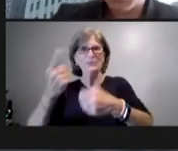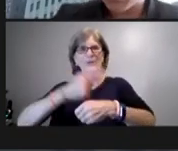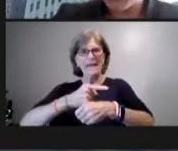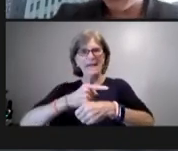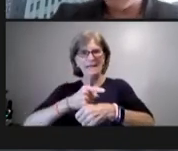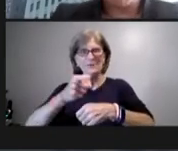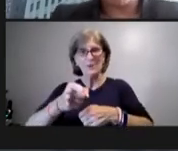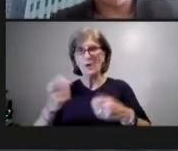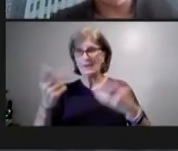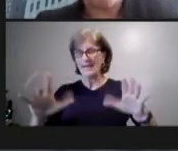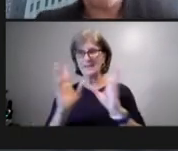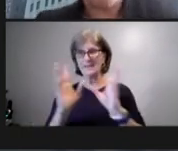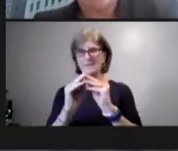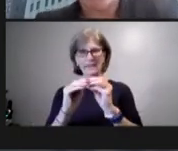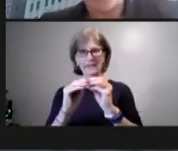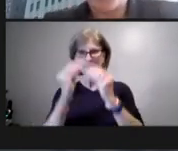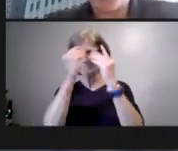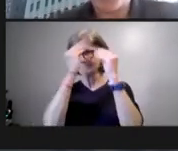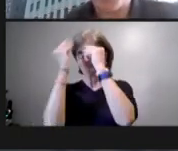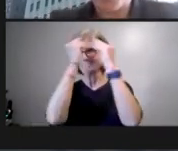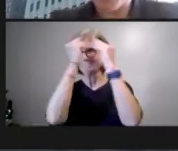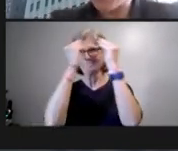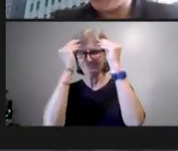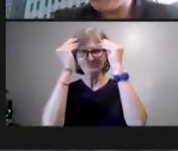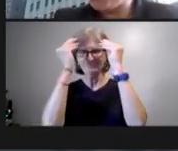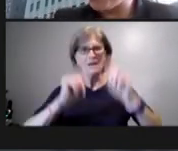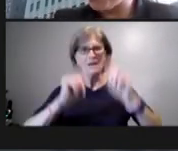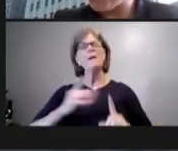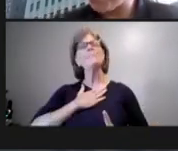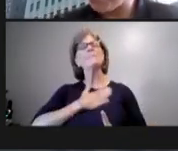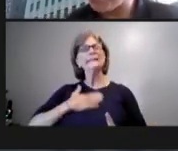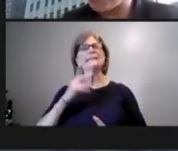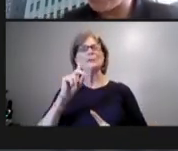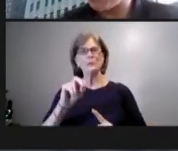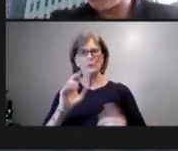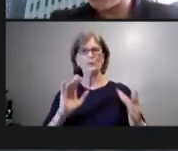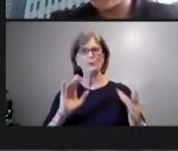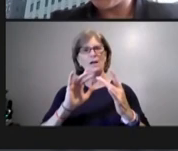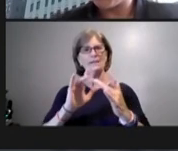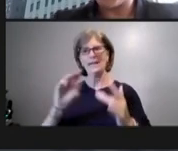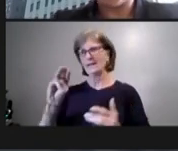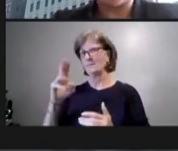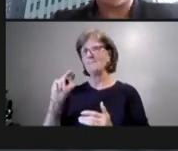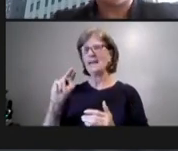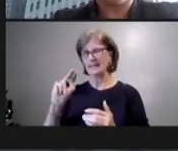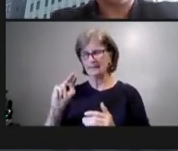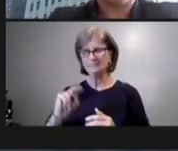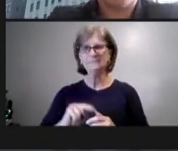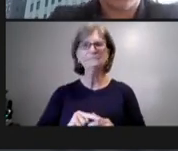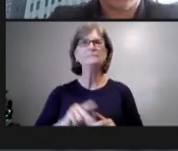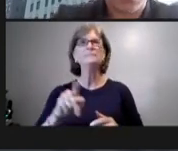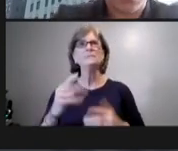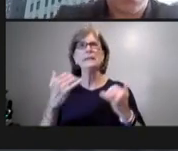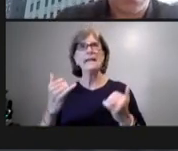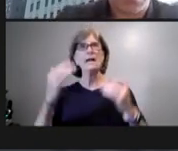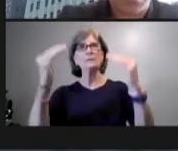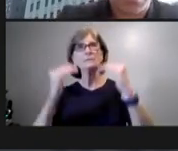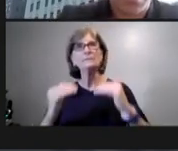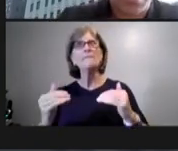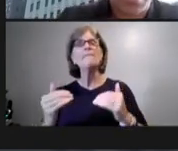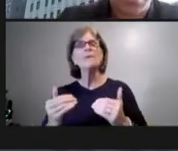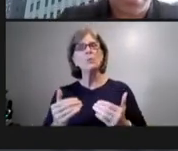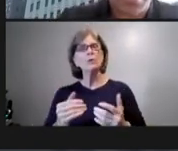the end, but please reach out with comments after any follow-up that you'd like to do. We're going to move into talking with Natalie